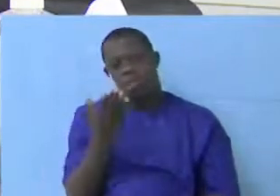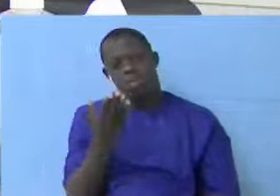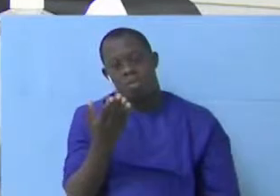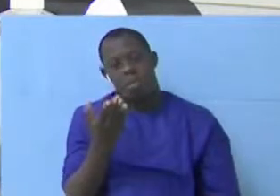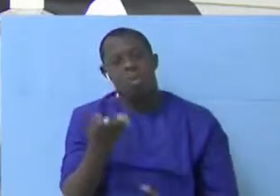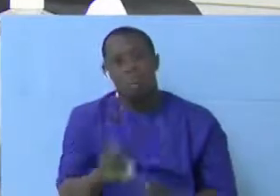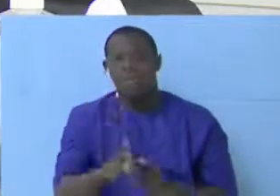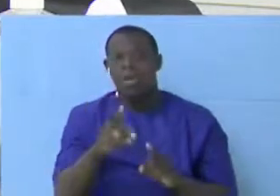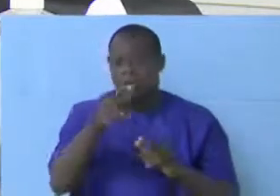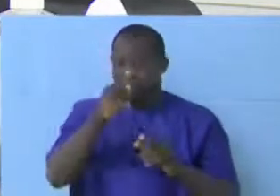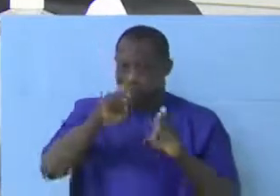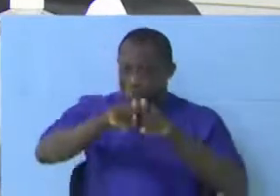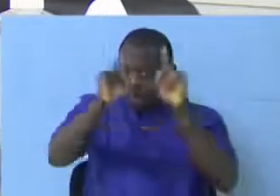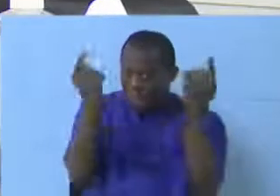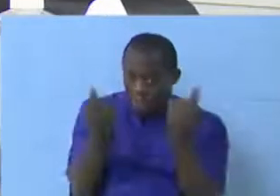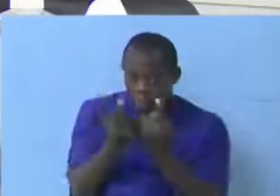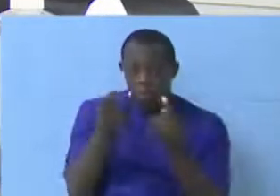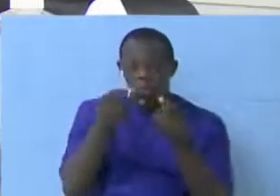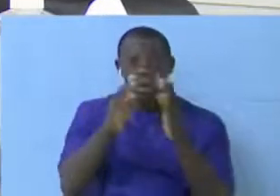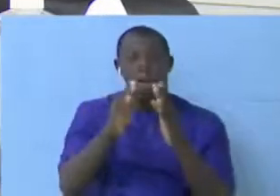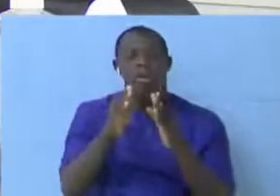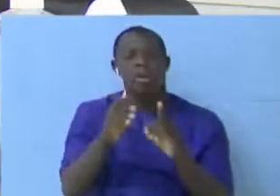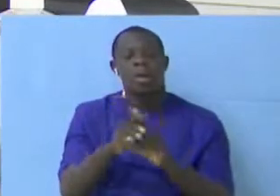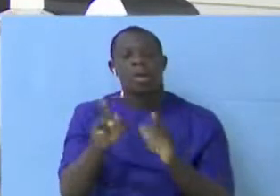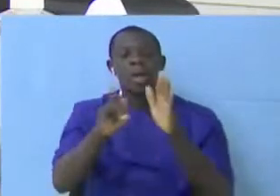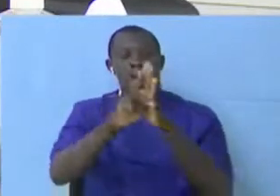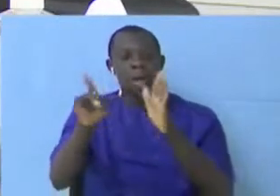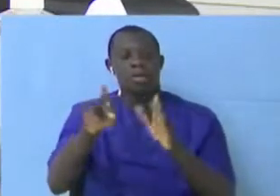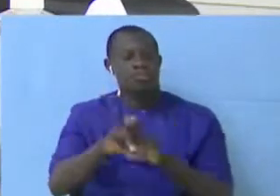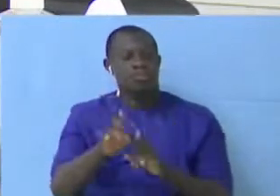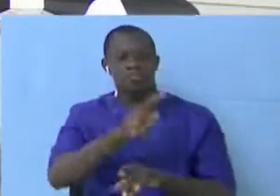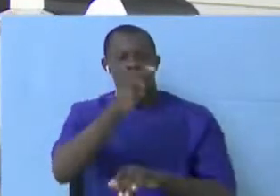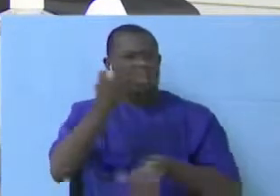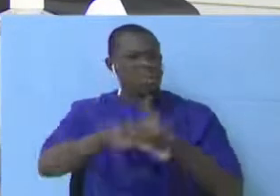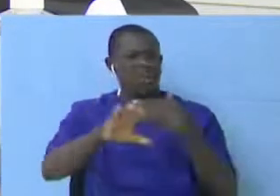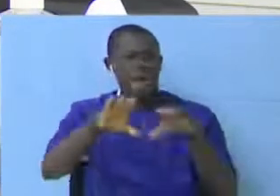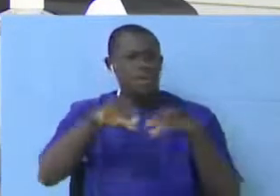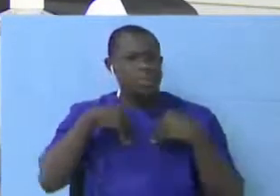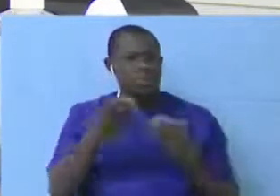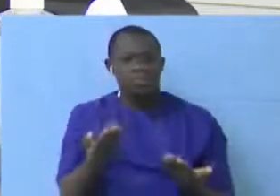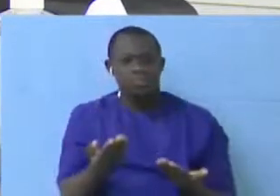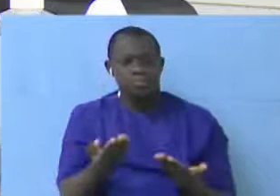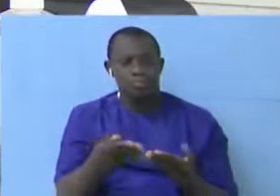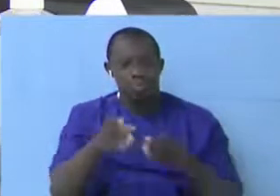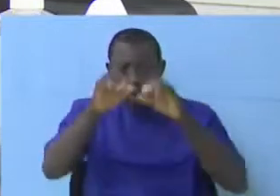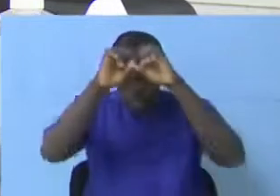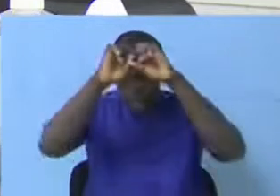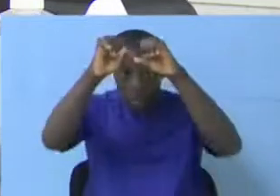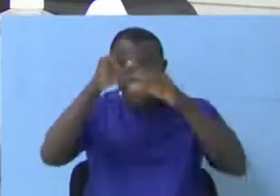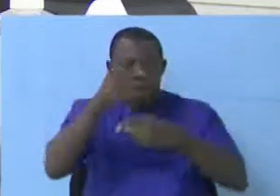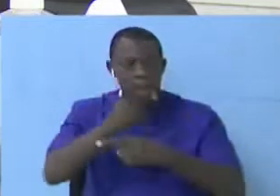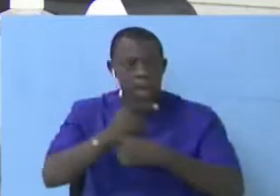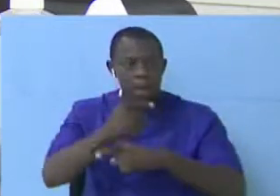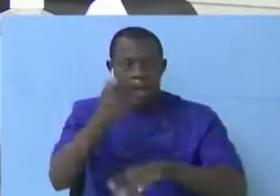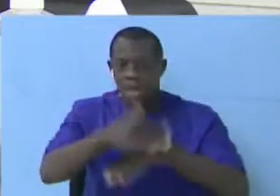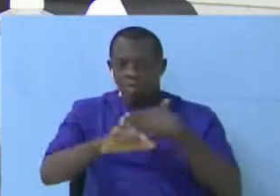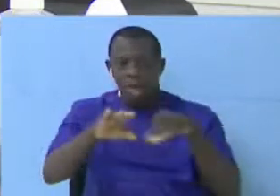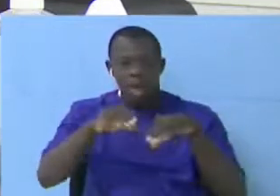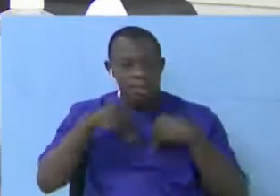in general, bara be mume they kind of refuted the allegations. balanta wo tumiro la ya